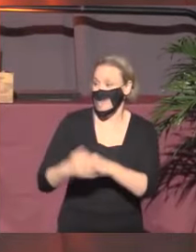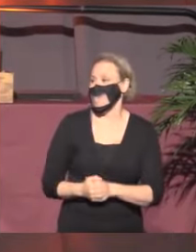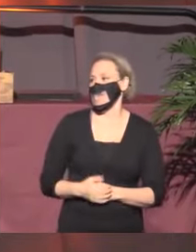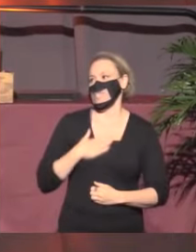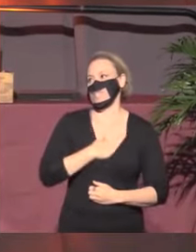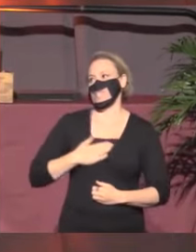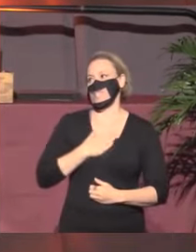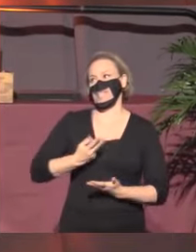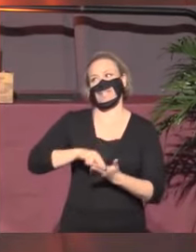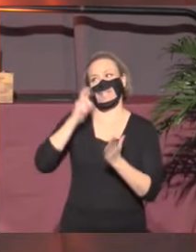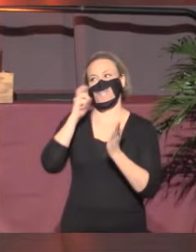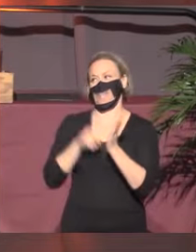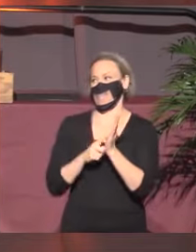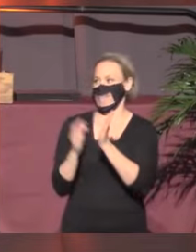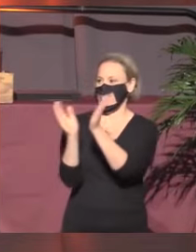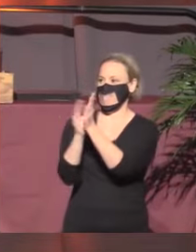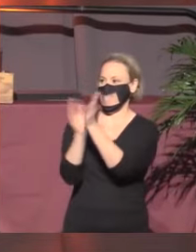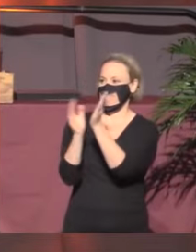recognized?